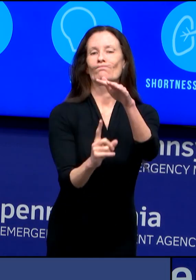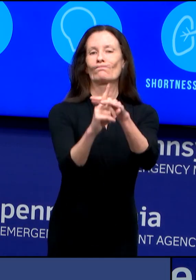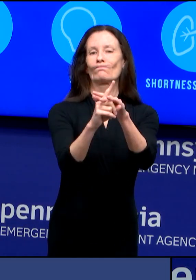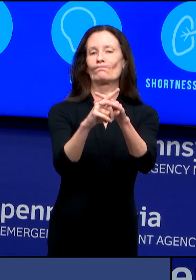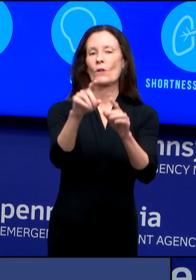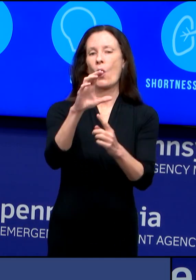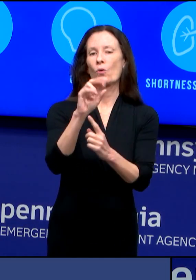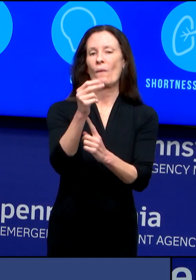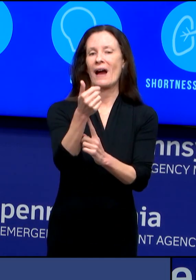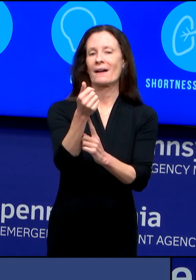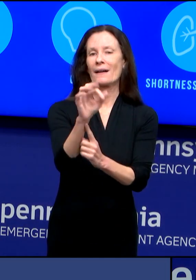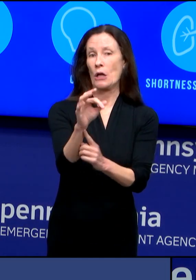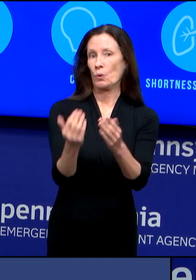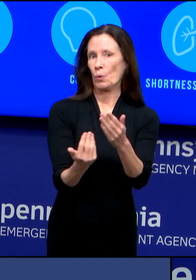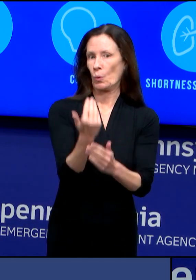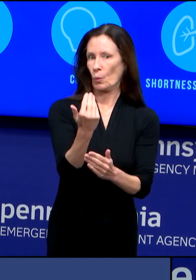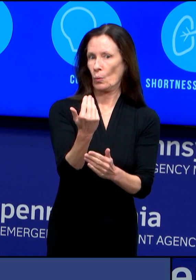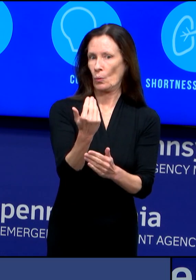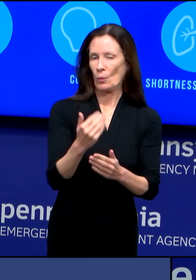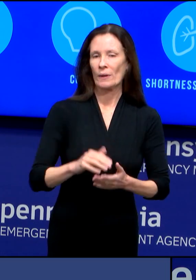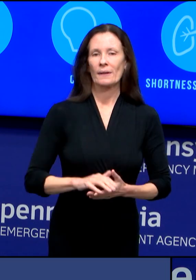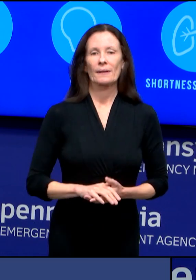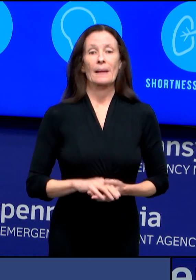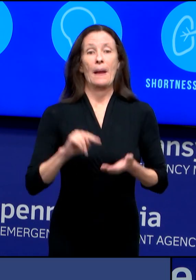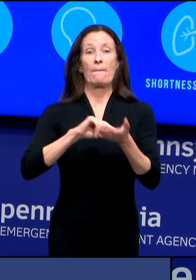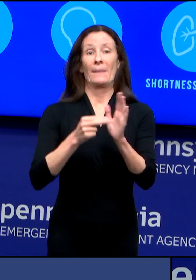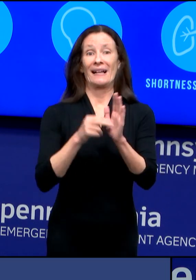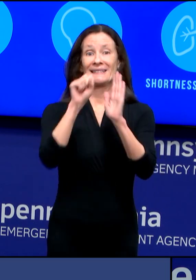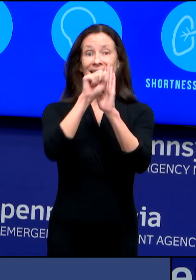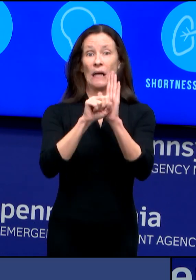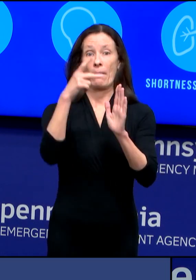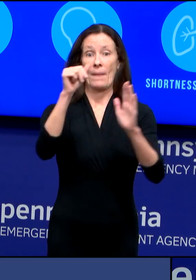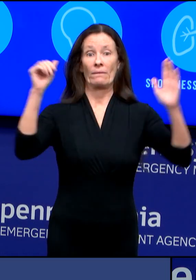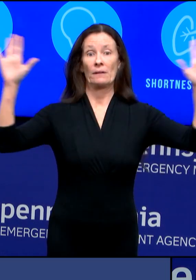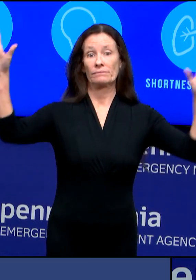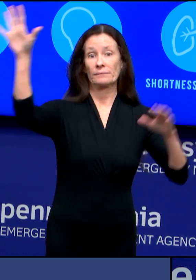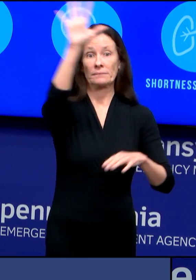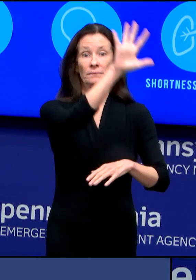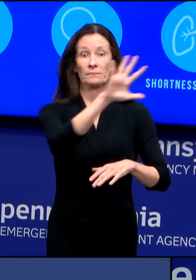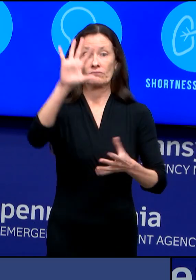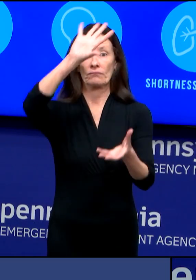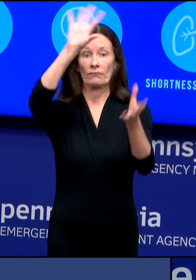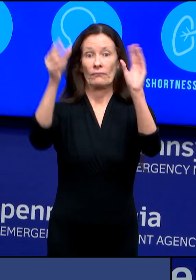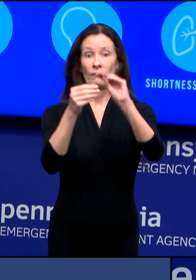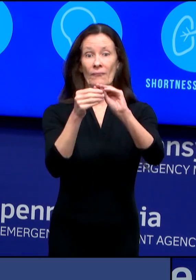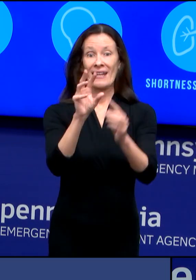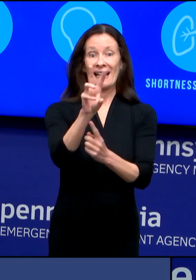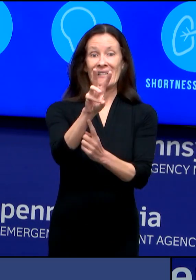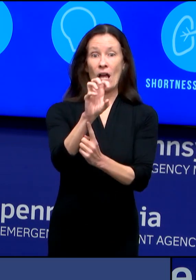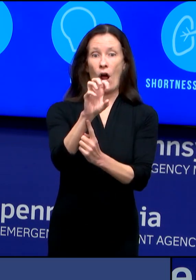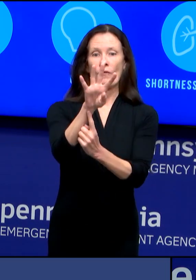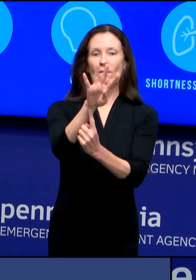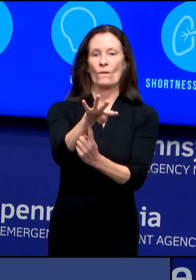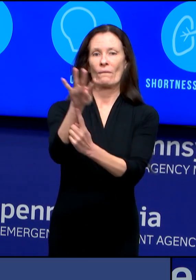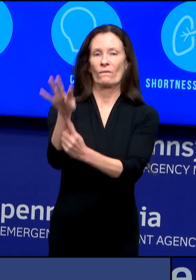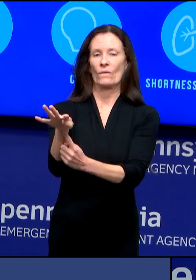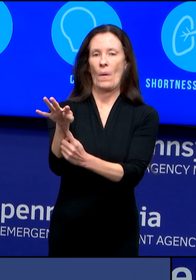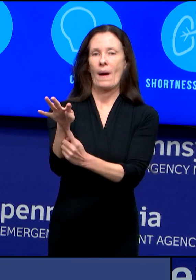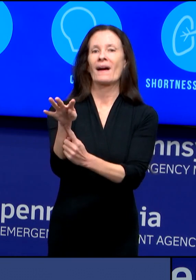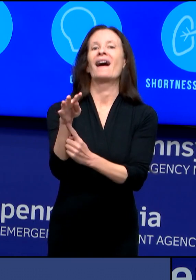our statewide total to 644 Pennsylvanians who have tested positive